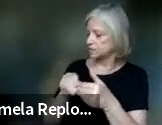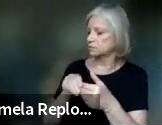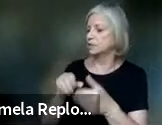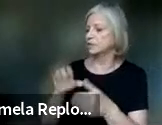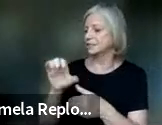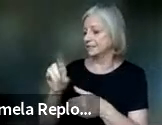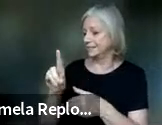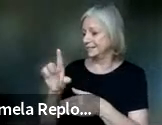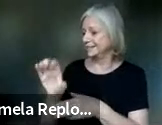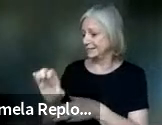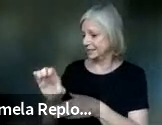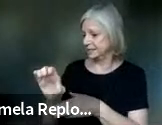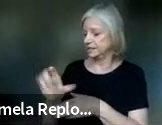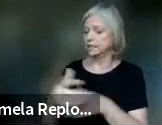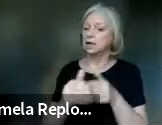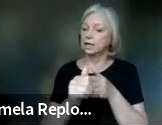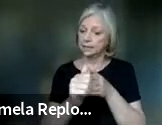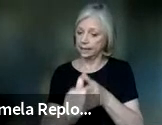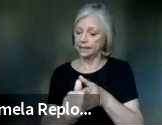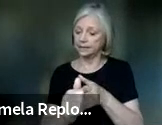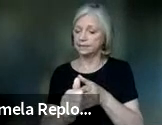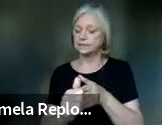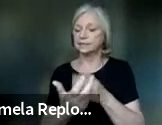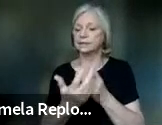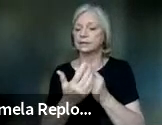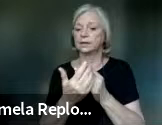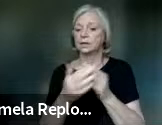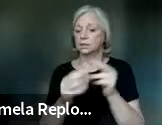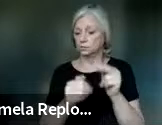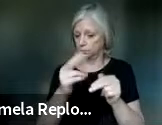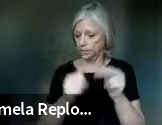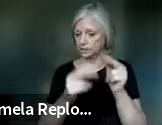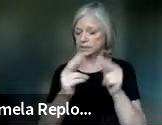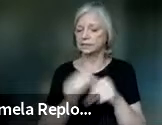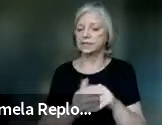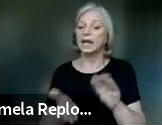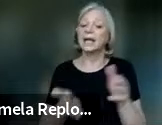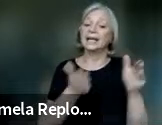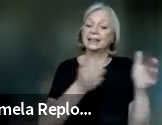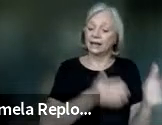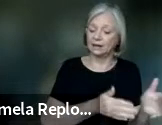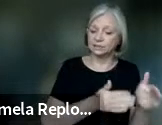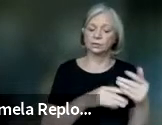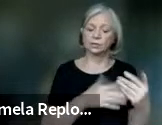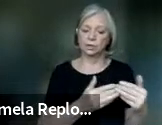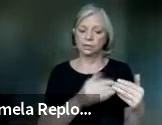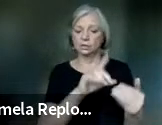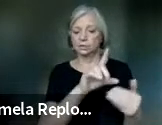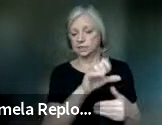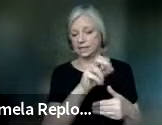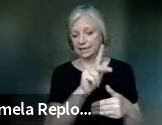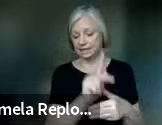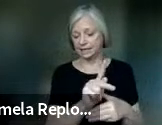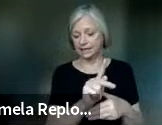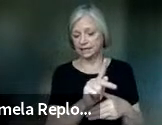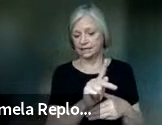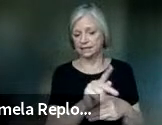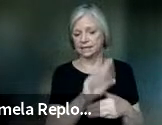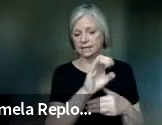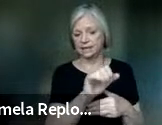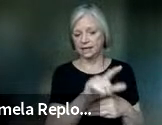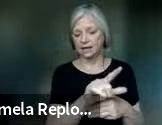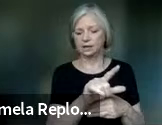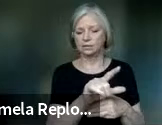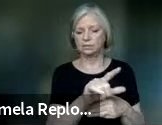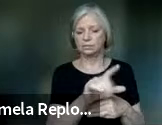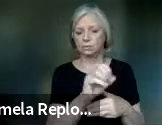CDC ventilation guidance for buildings, and also a link to Cal OSHA's full ETS FAQ